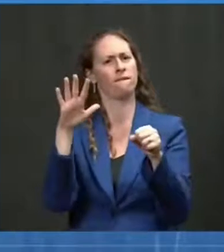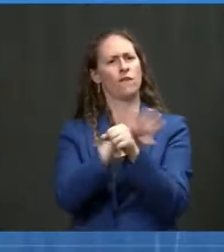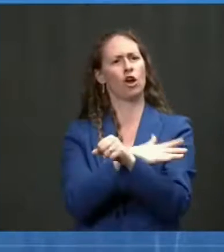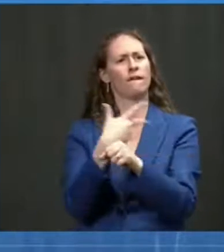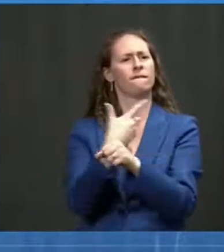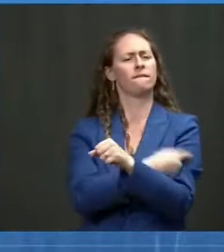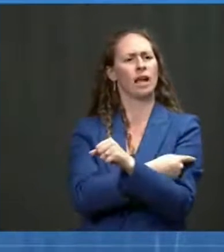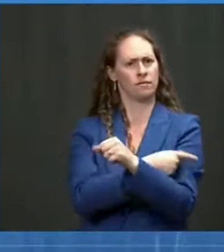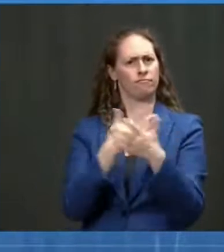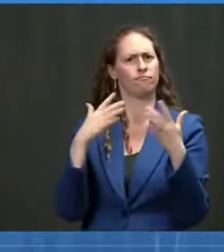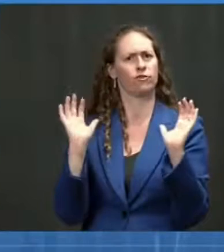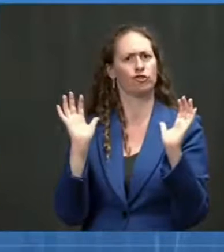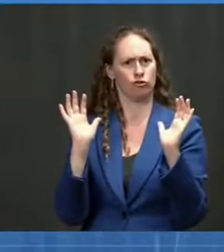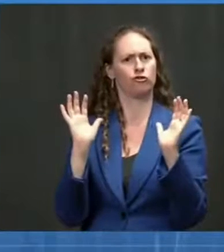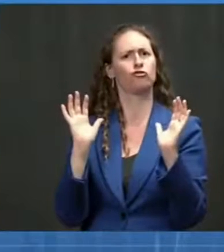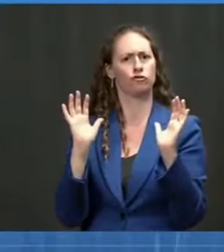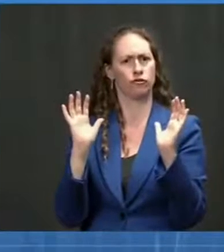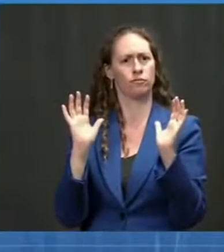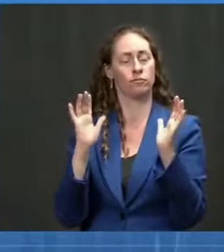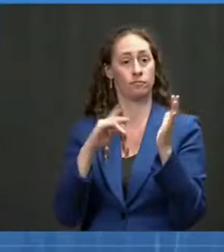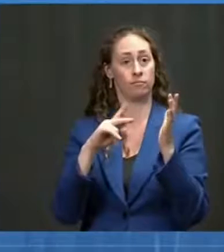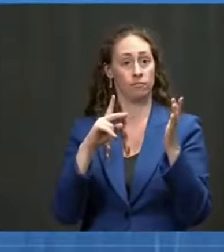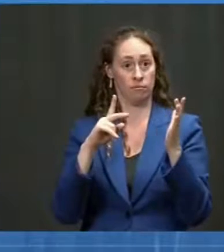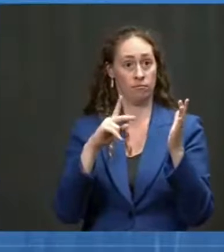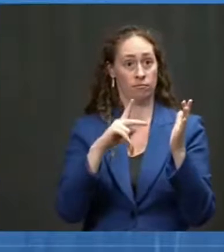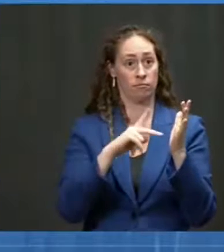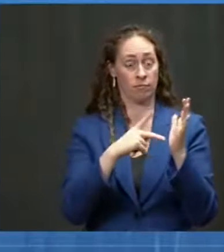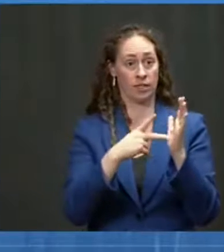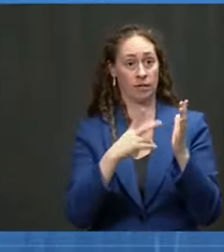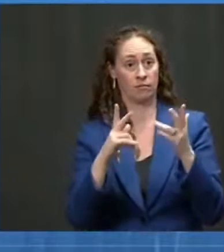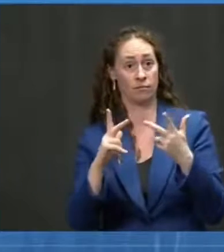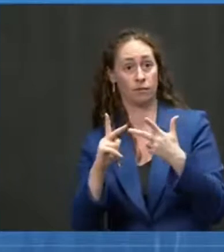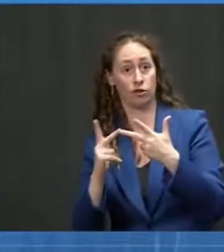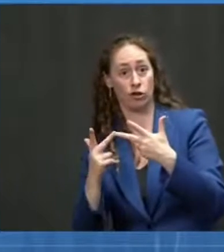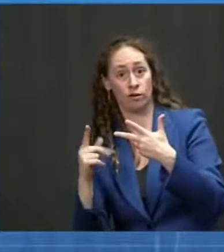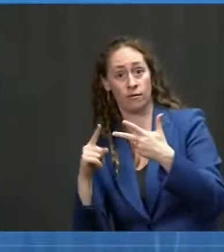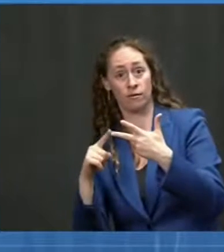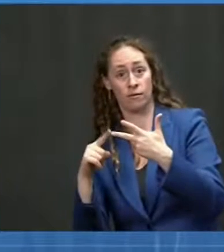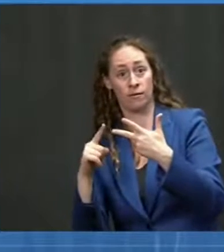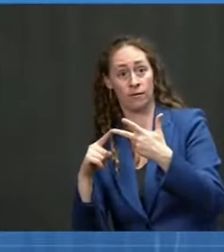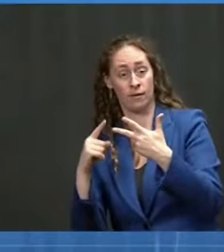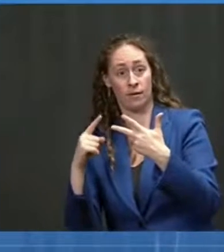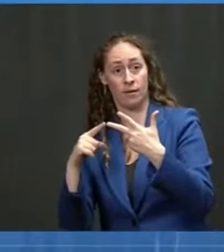3 shots or 2 shots? Dr. Murphy?